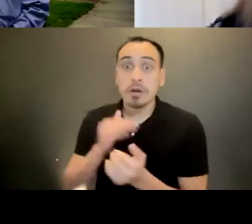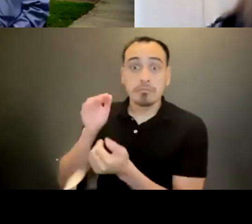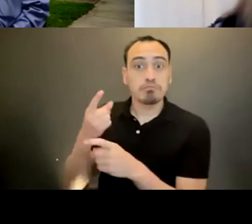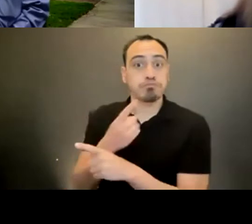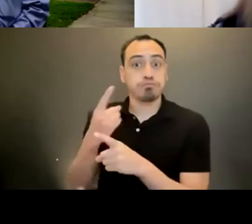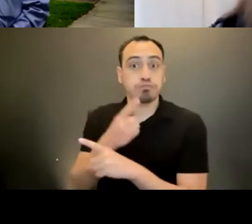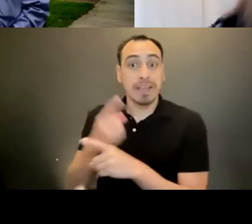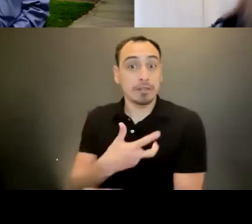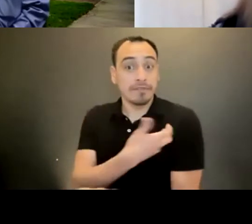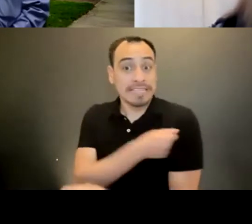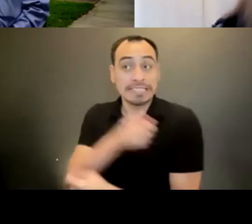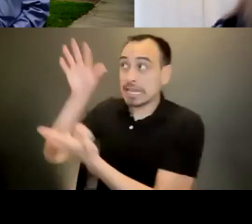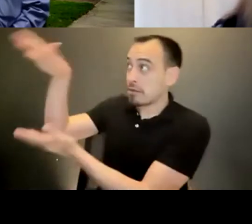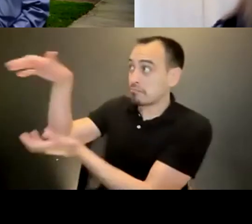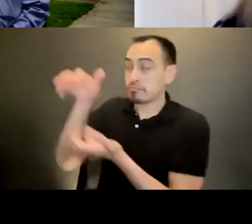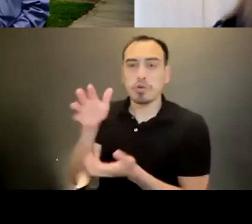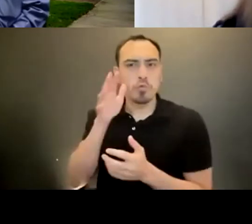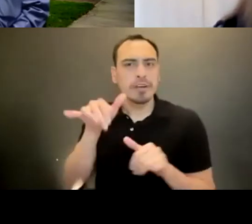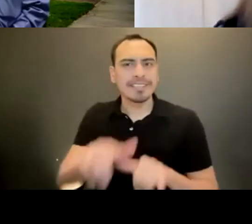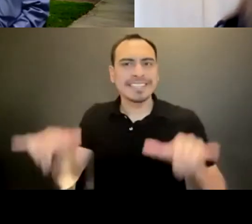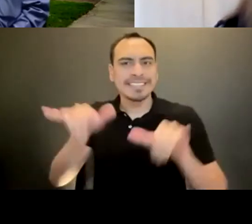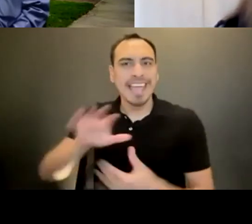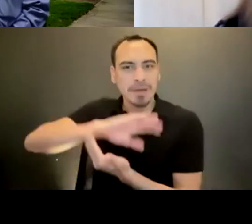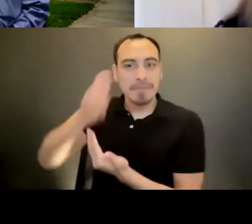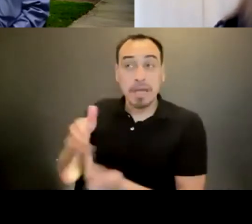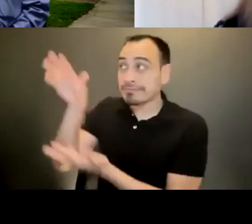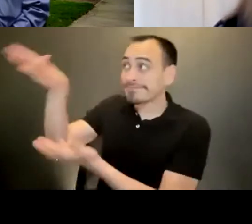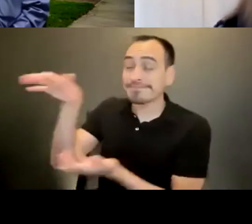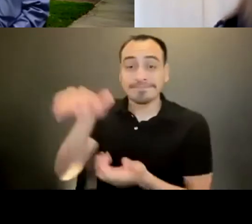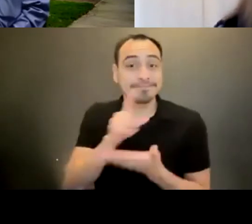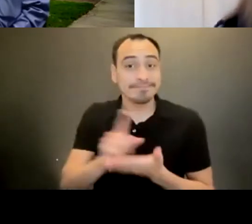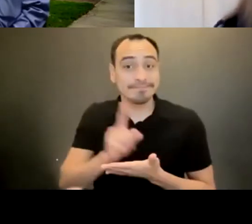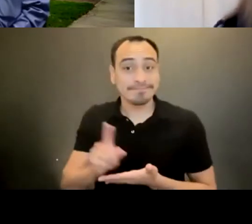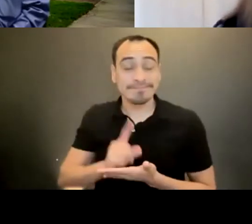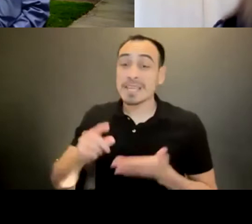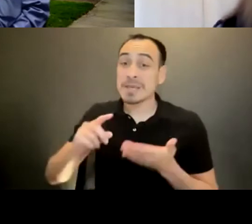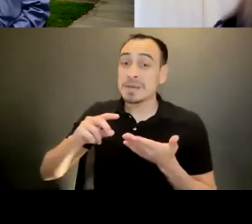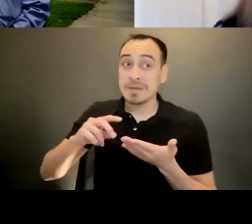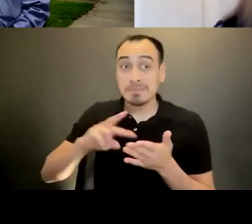So at that rate, it's going to be a while before we actually get to those healthy 50-year-olds.